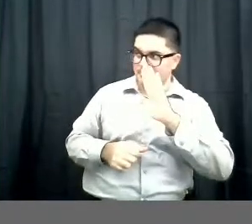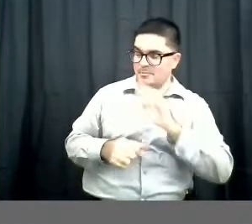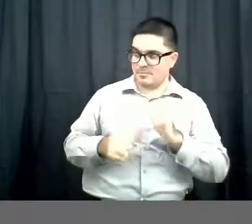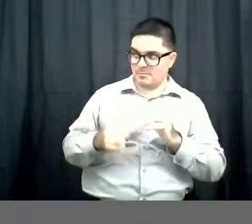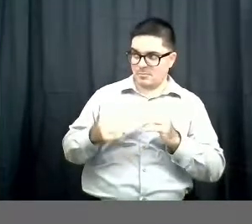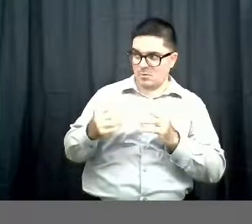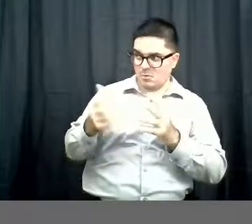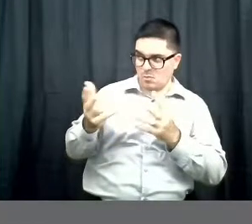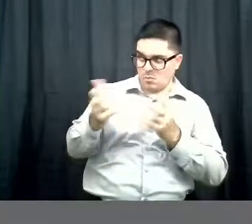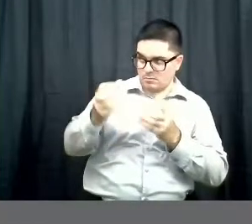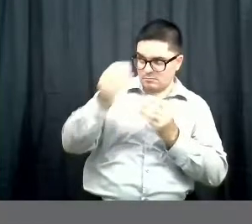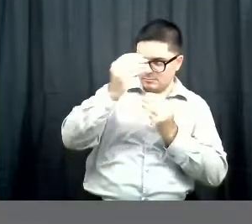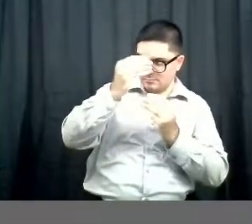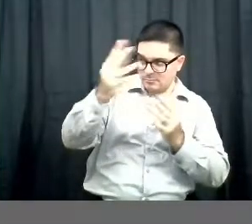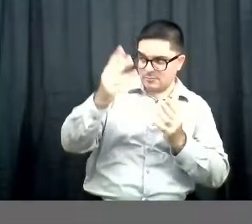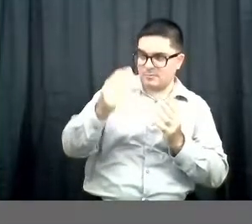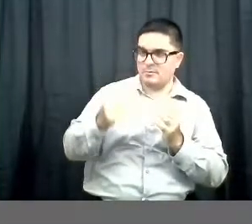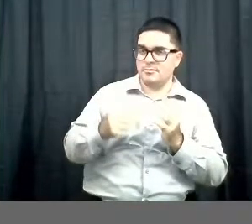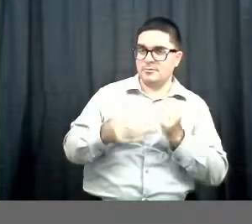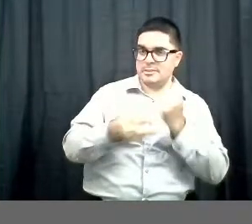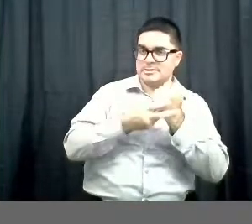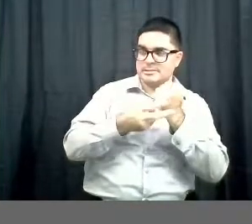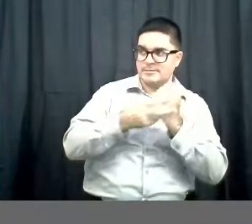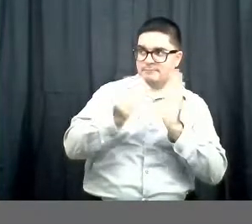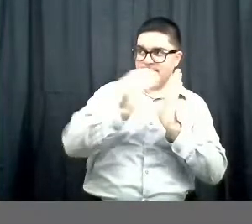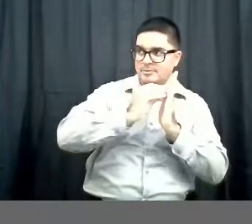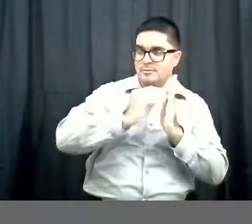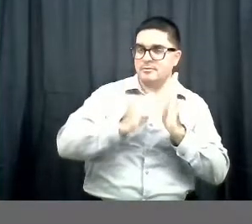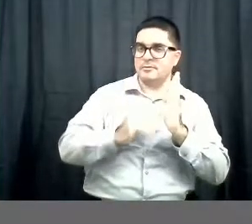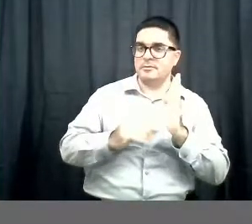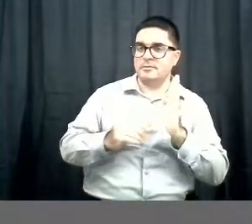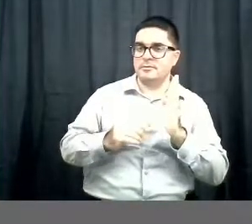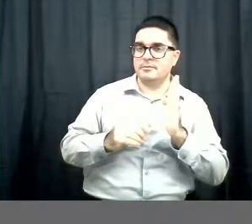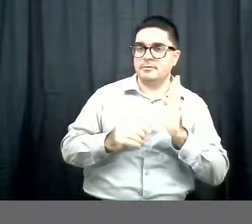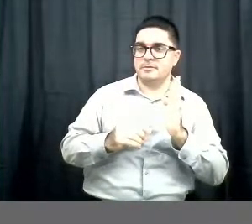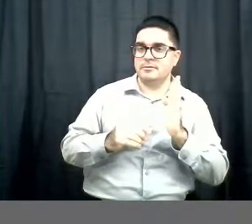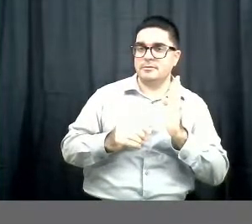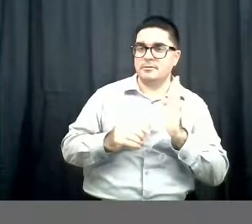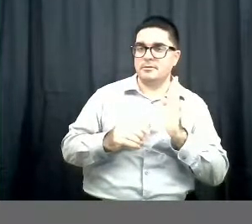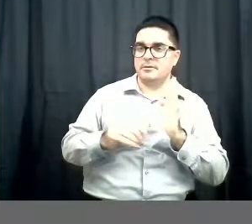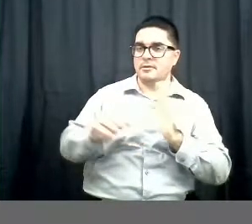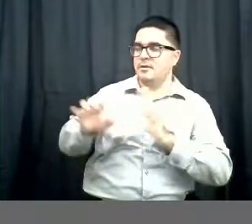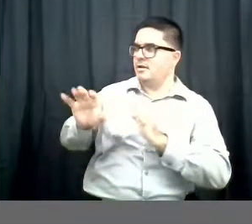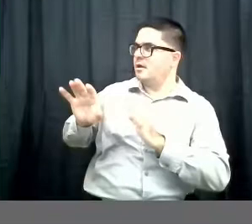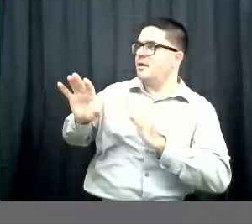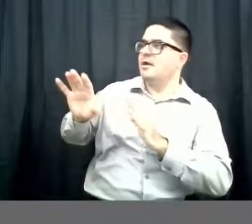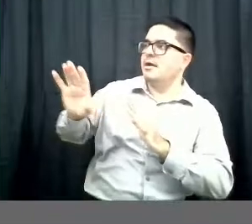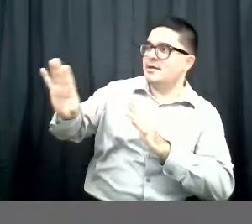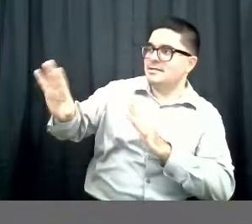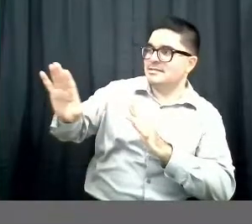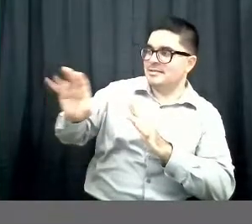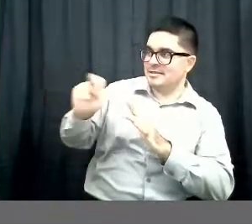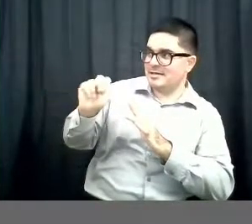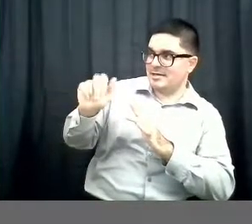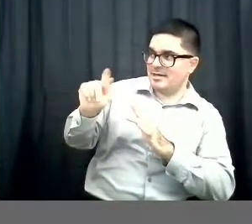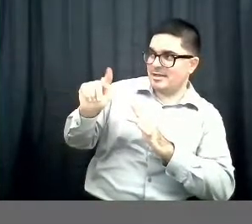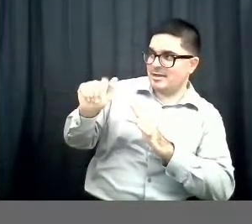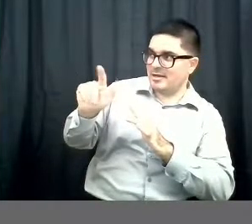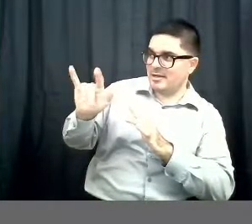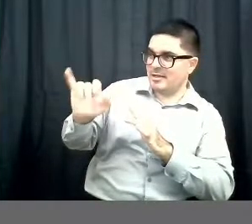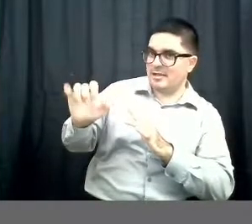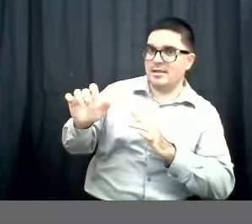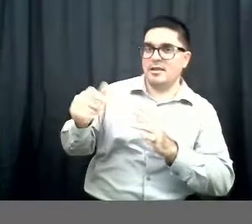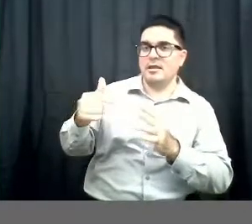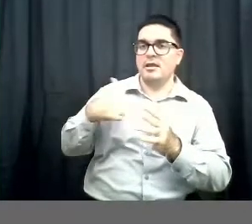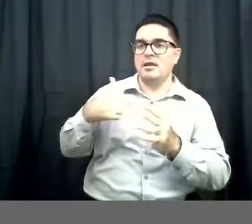through the fees so that it's clear in the record. The $800 million. Natalie, can we hold on just a second? I think Anna